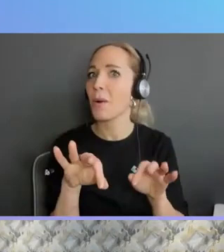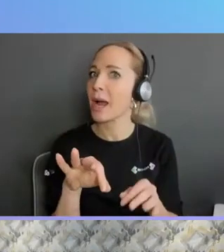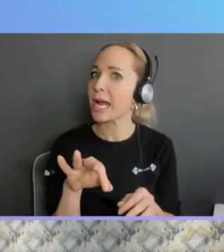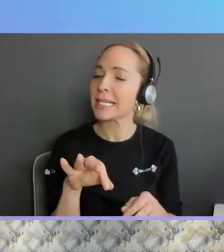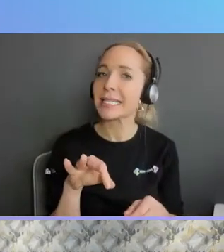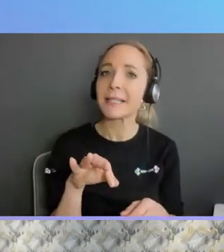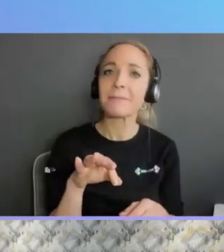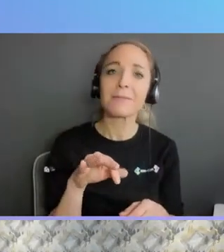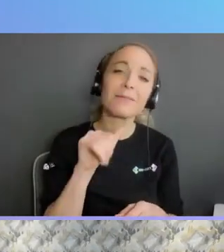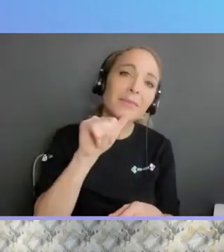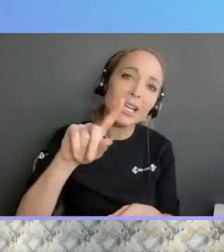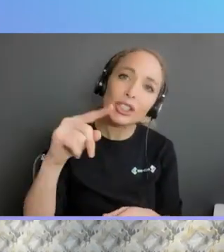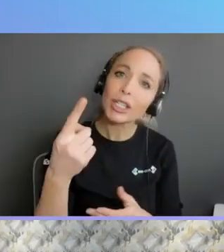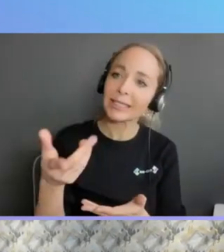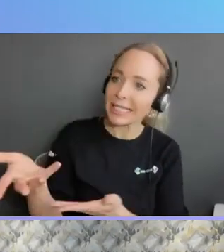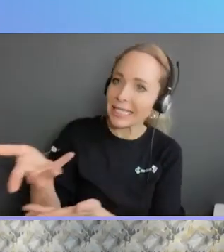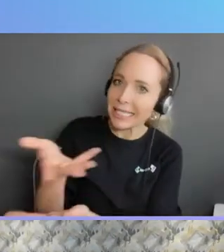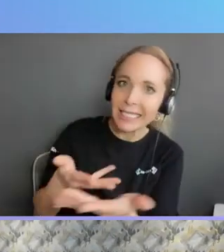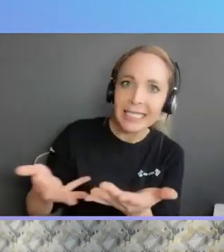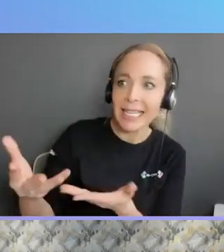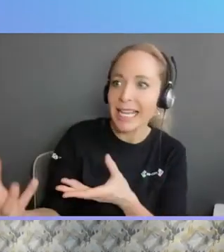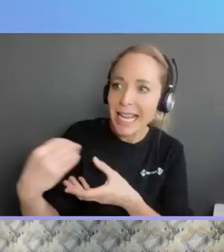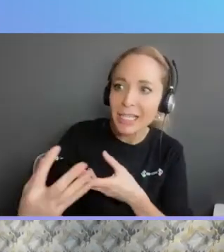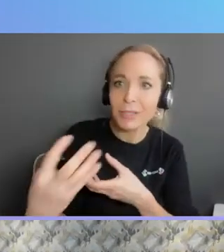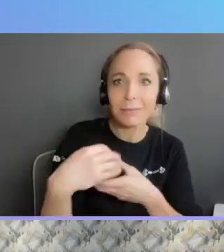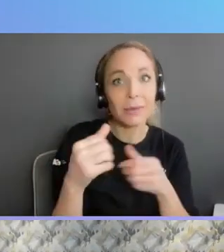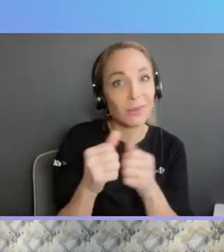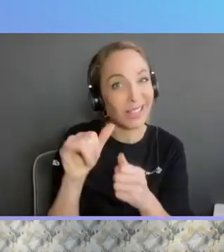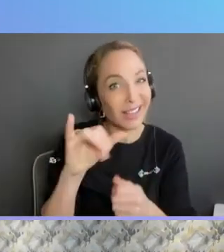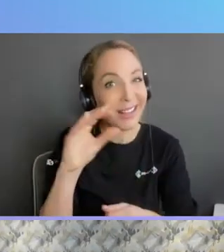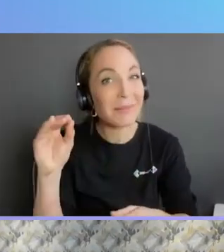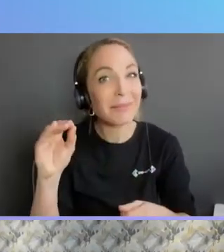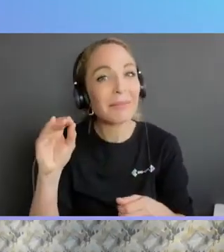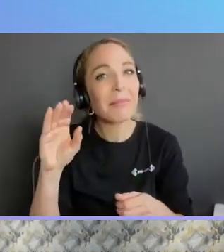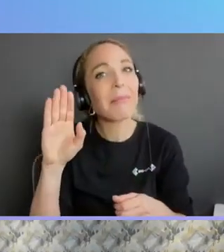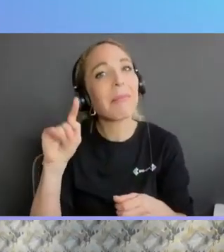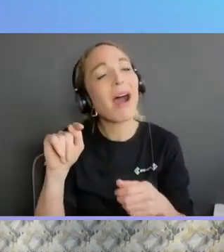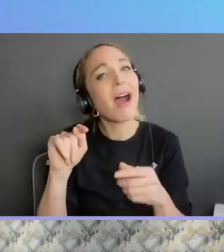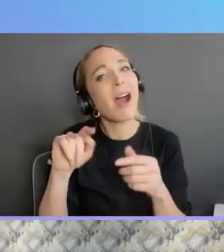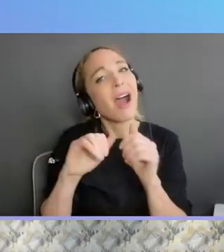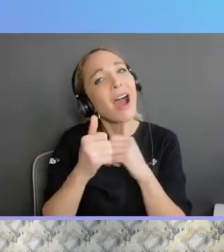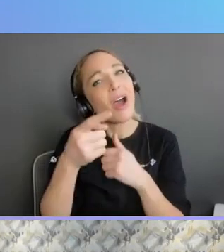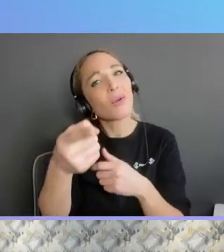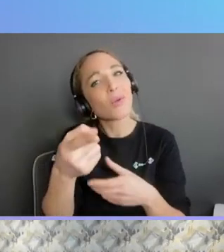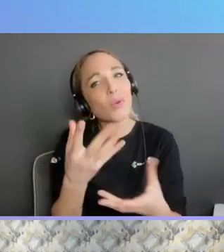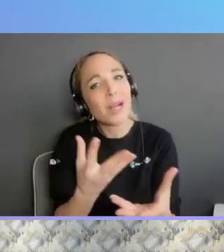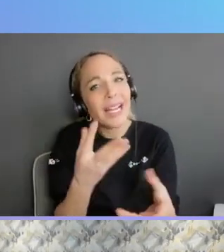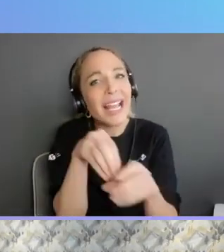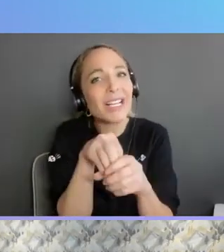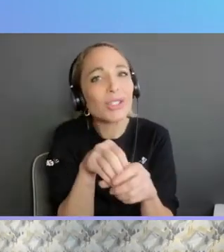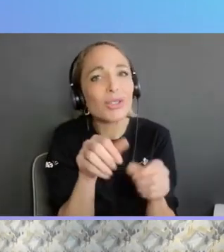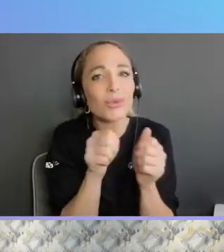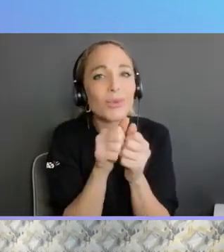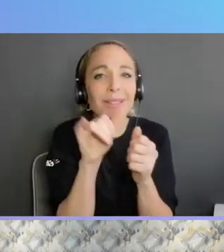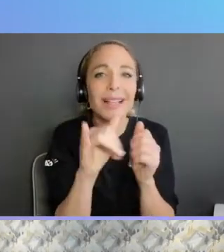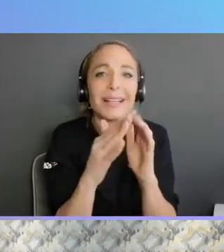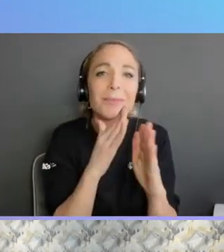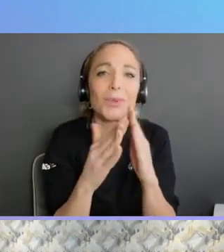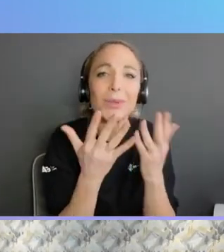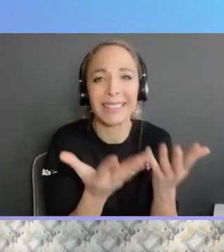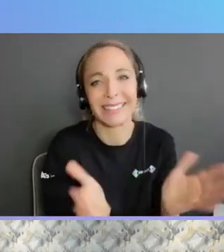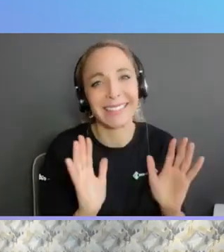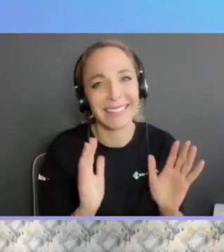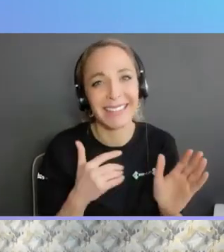only the engagement within the company, but how you engage with the community out there. We are all a